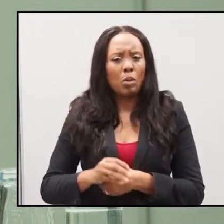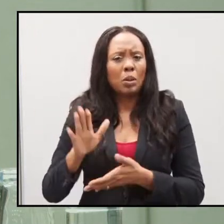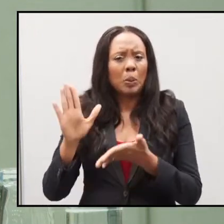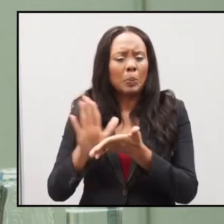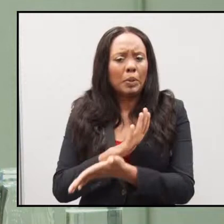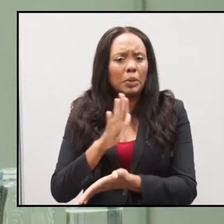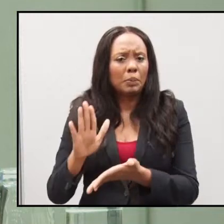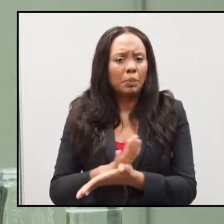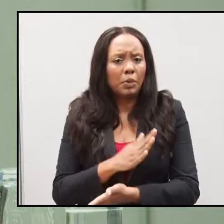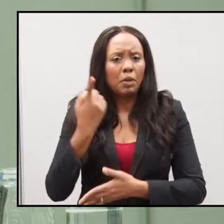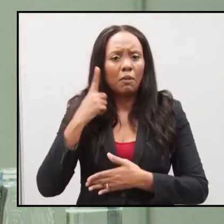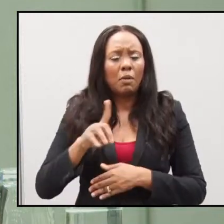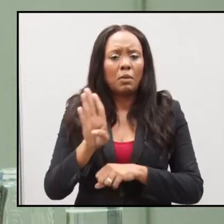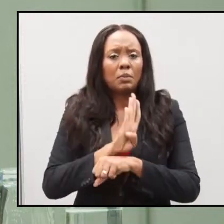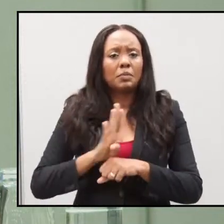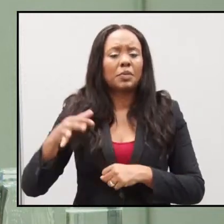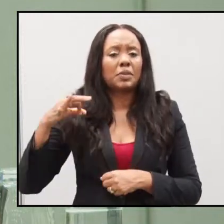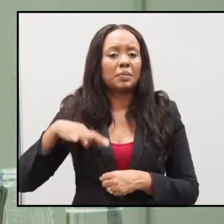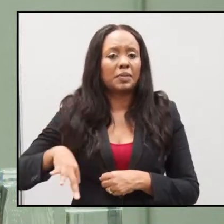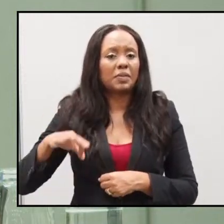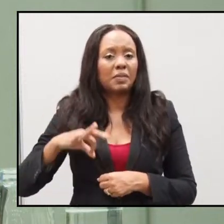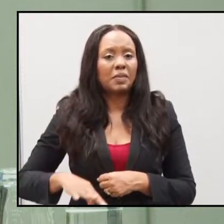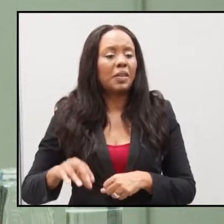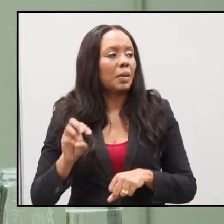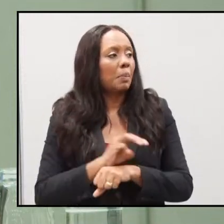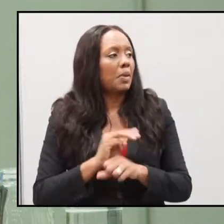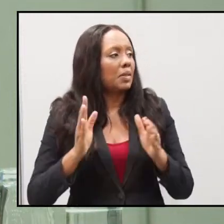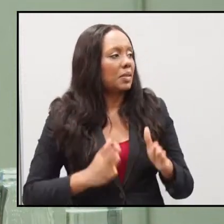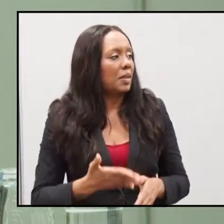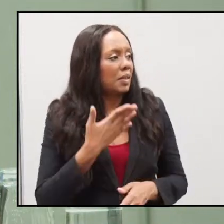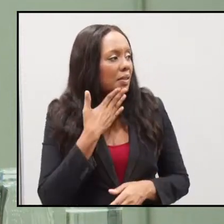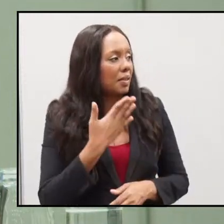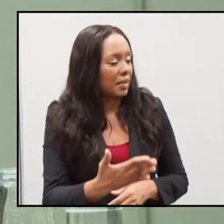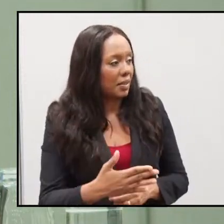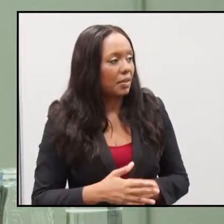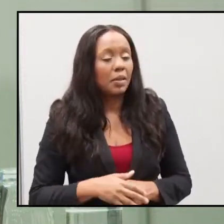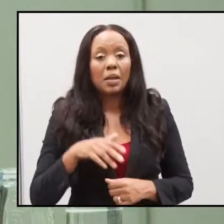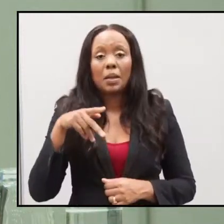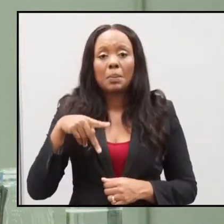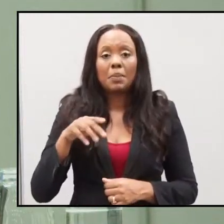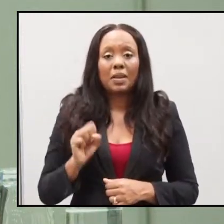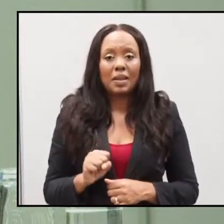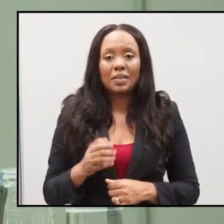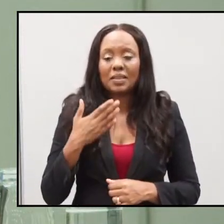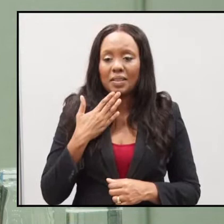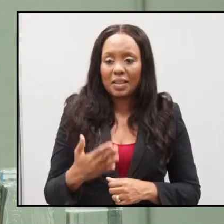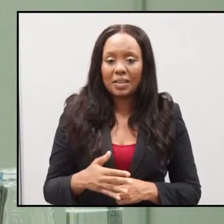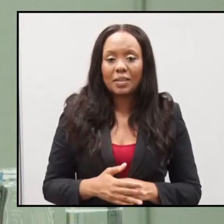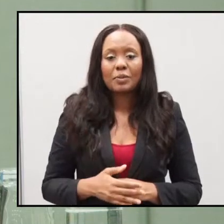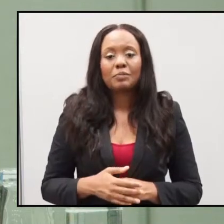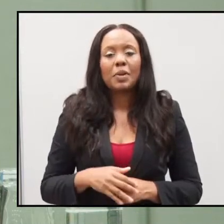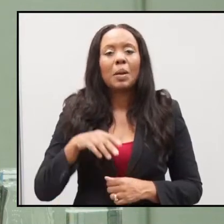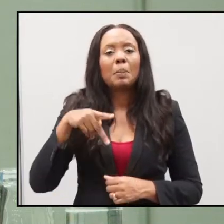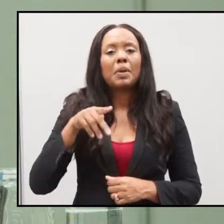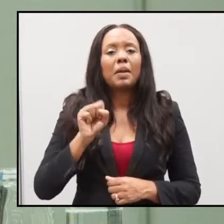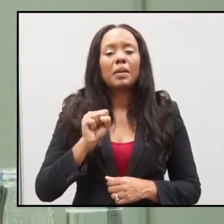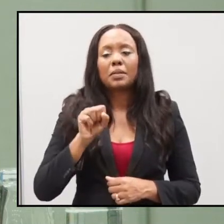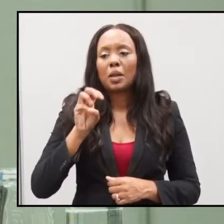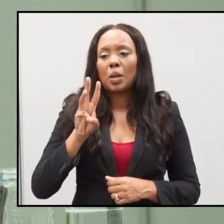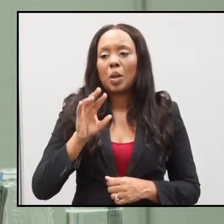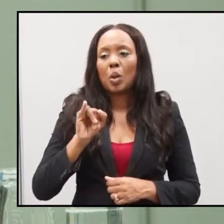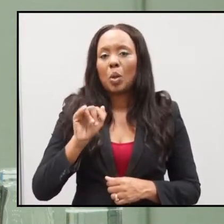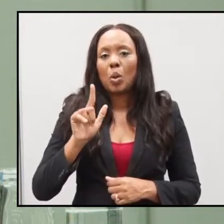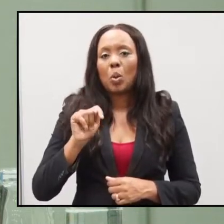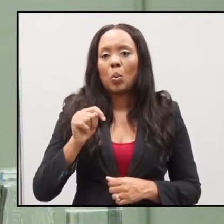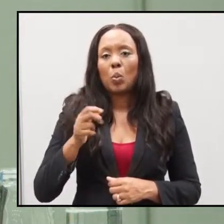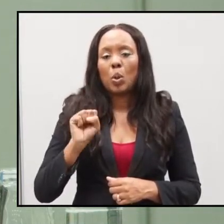of Barbadians in our country. Minister, I thank you. P.S. Wilshire, I thank you. I also want to thank staff